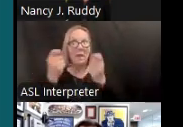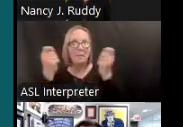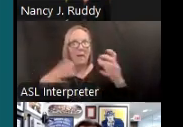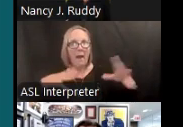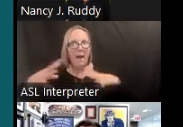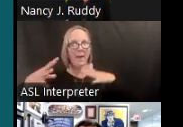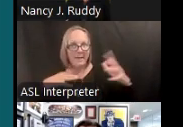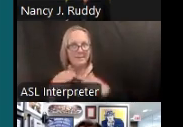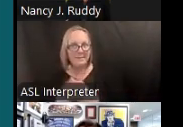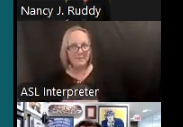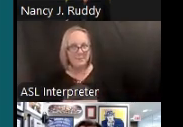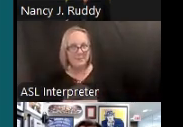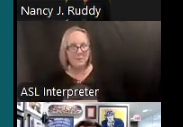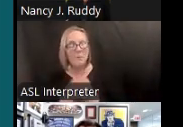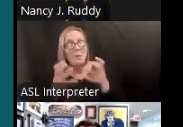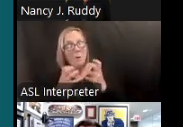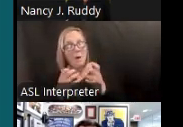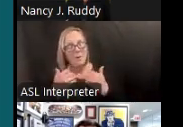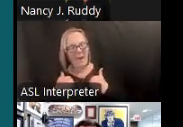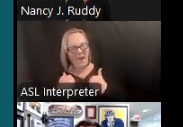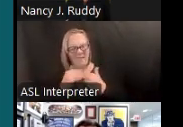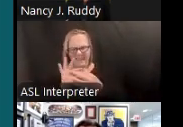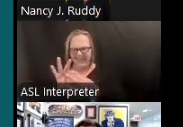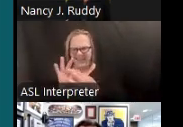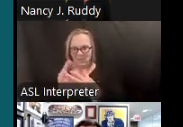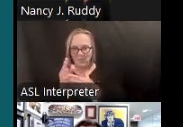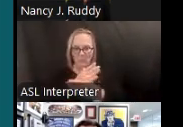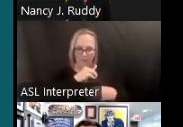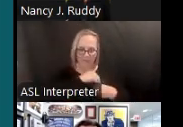indoor-outdoor connectivity and natural landscape.